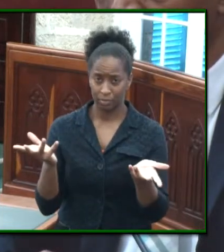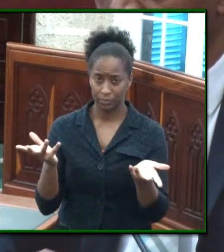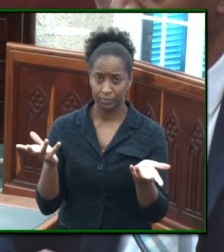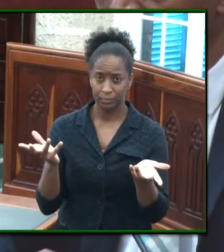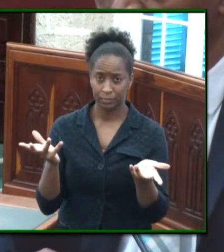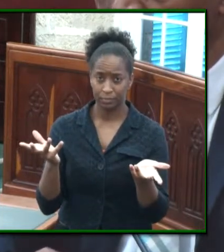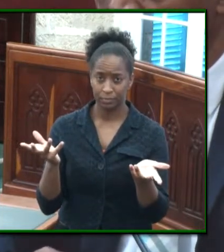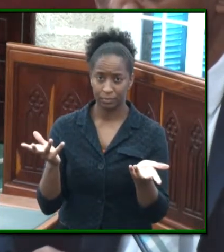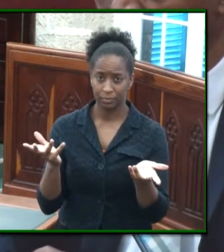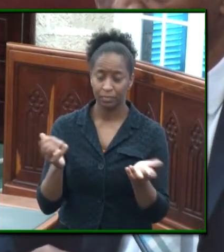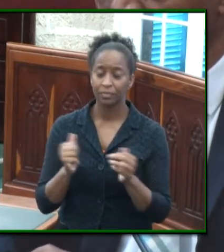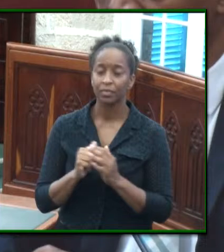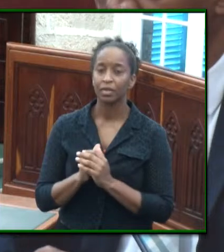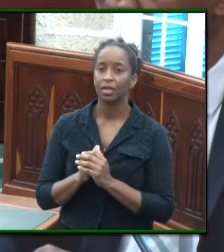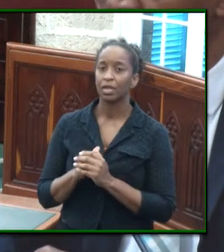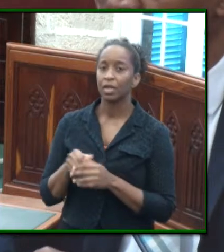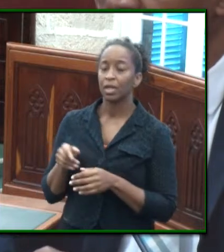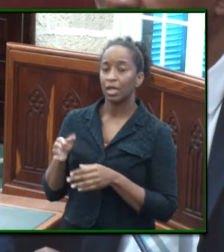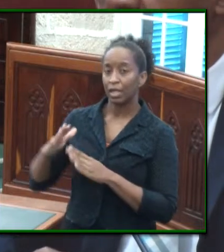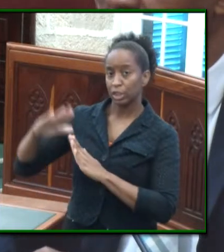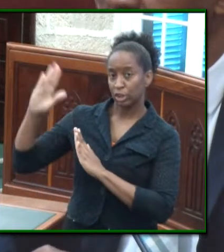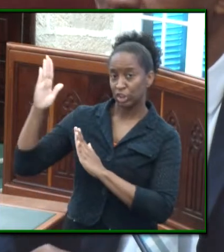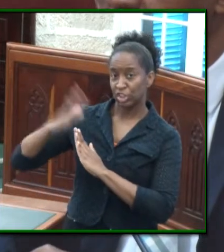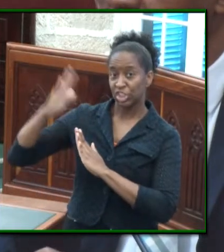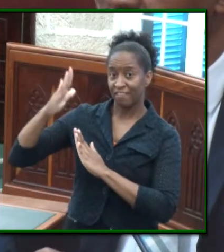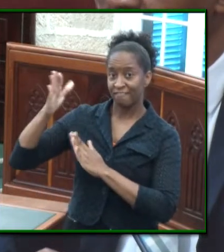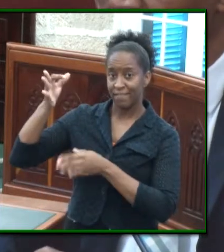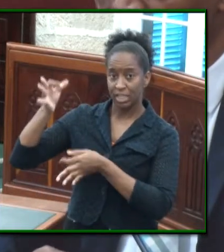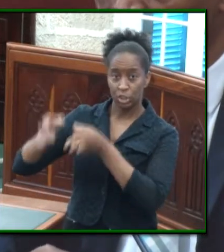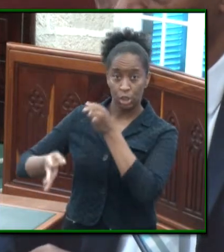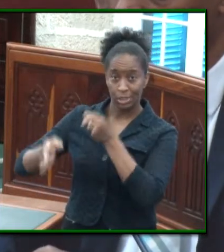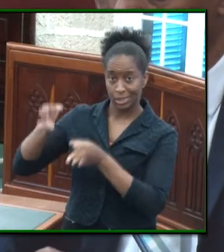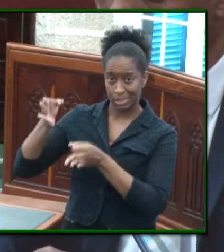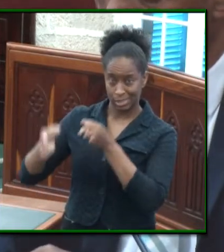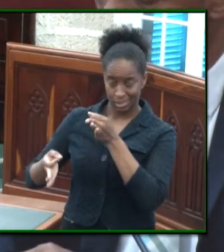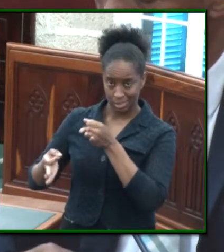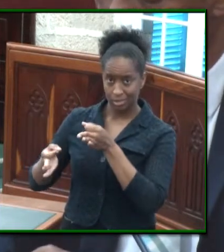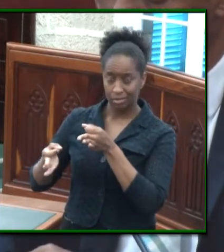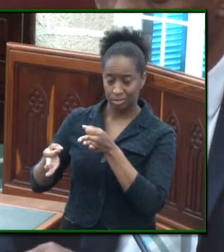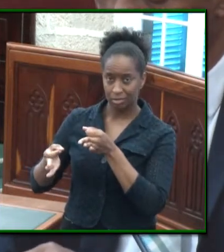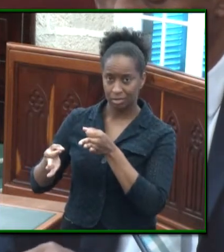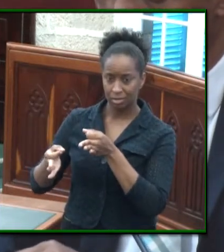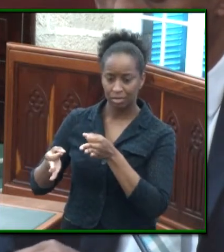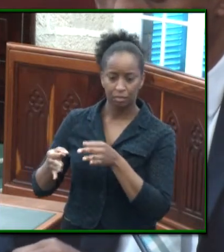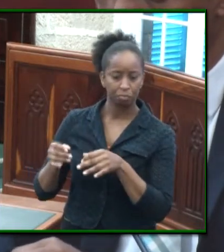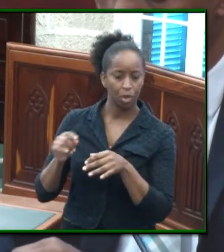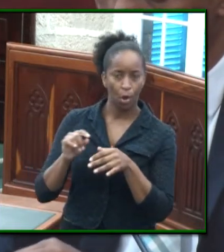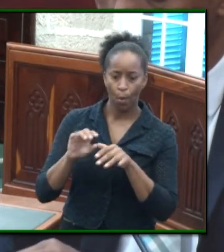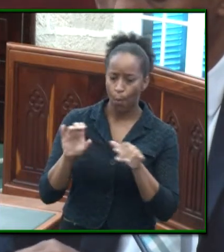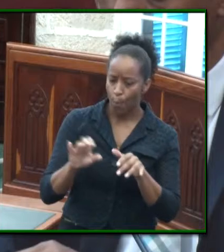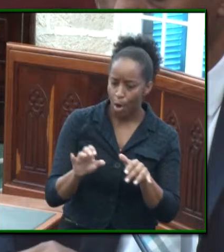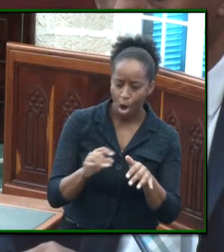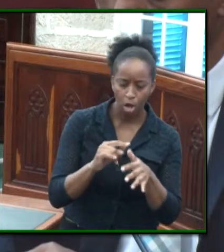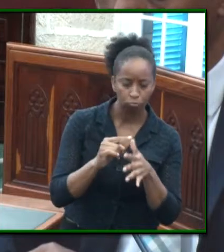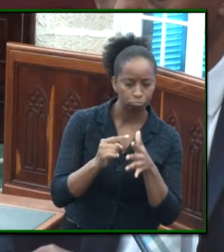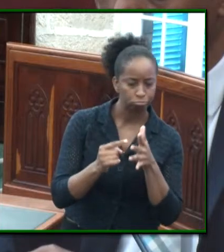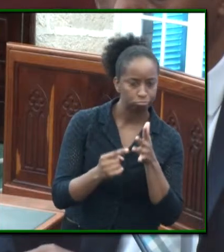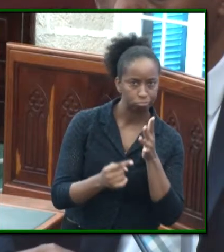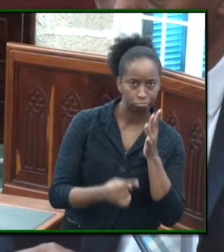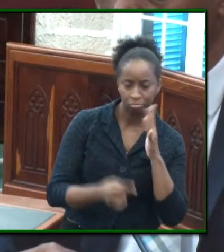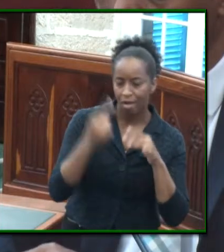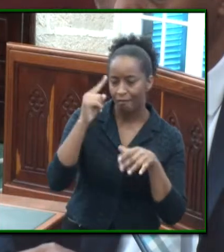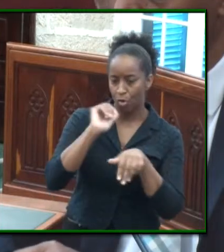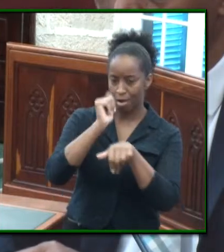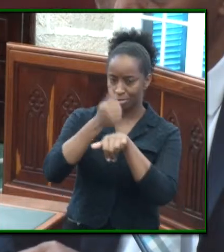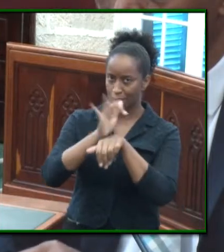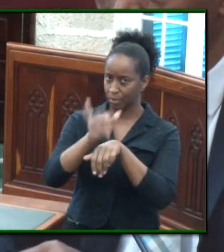Chief Justice, and it is our expectation that the rules have been drafted, but they're now being